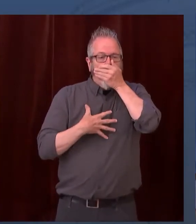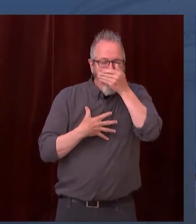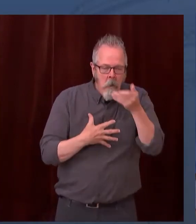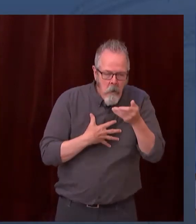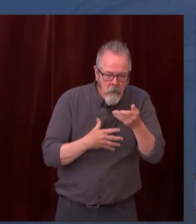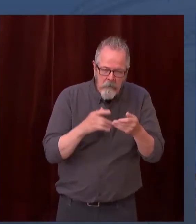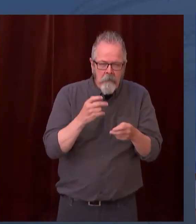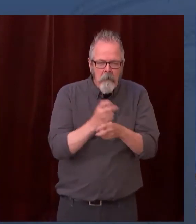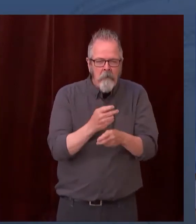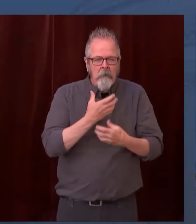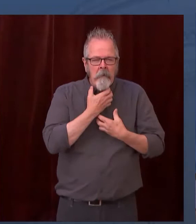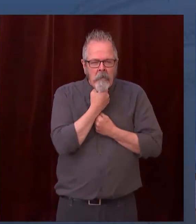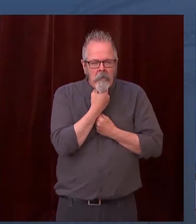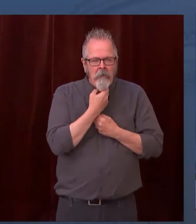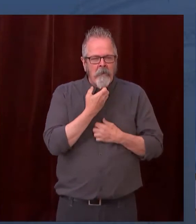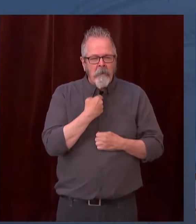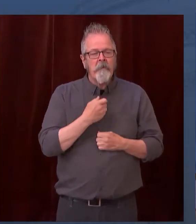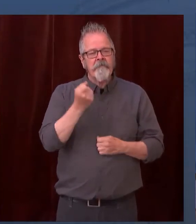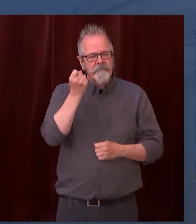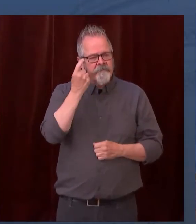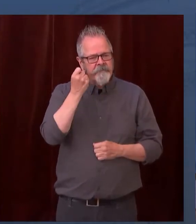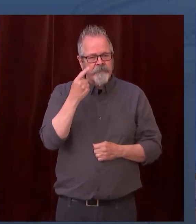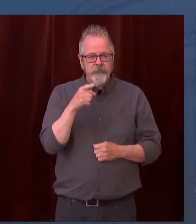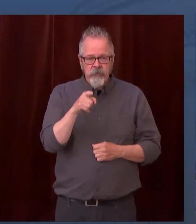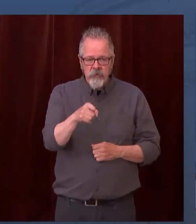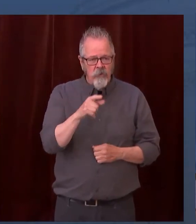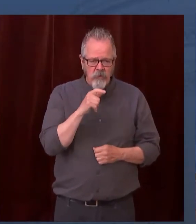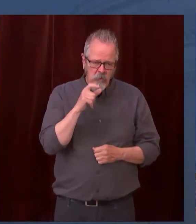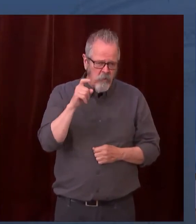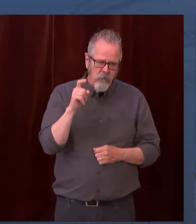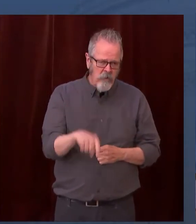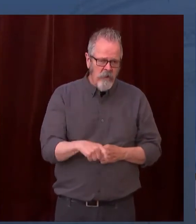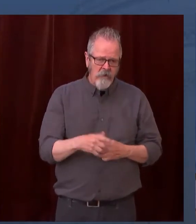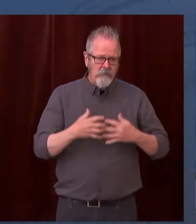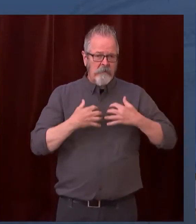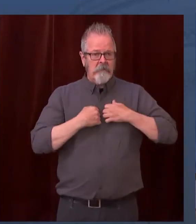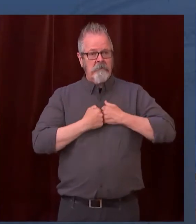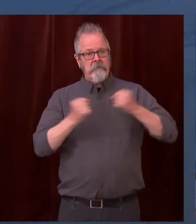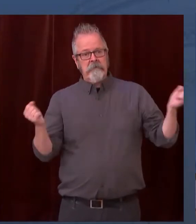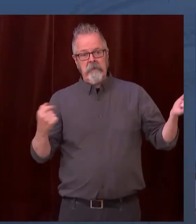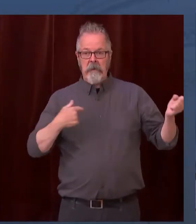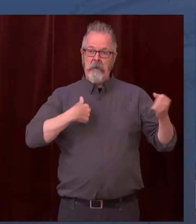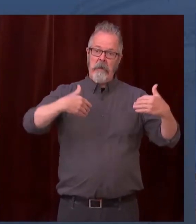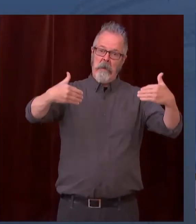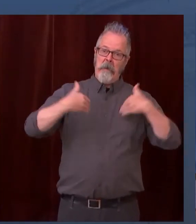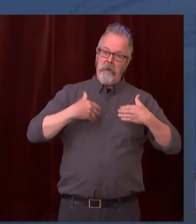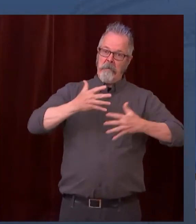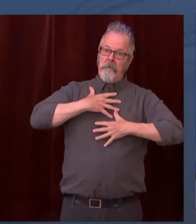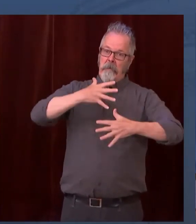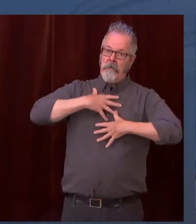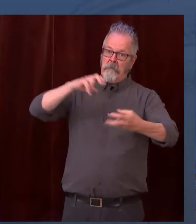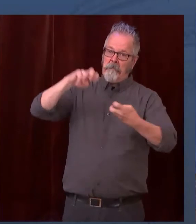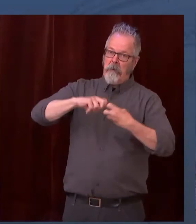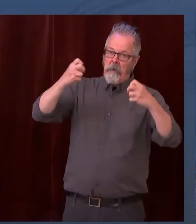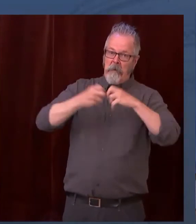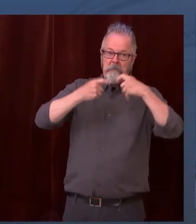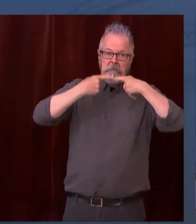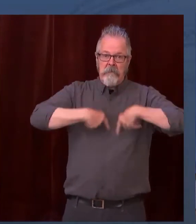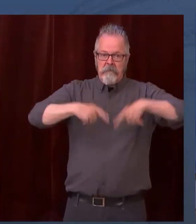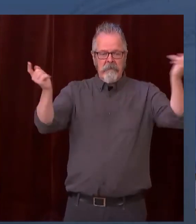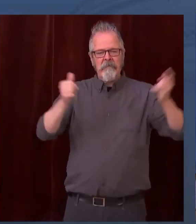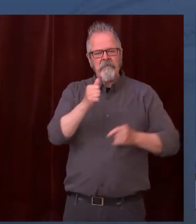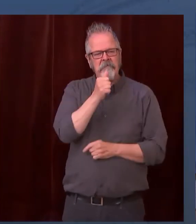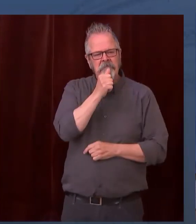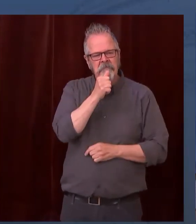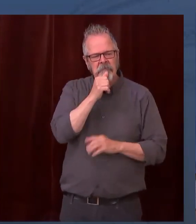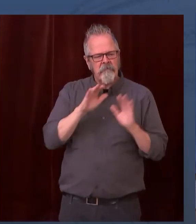simply tell the business owner, I have a medical condition that exempts me, and that will be honored by the business. So we think we have a plan that can